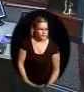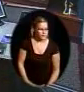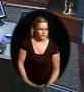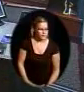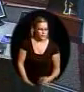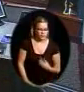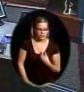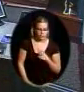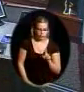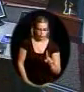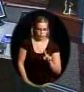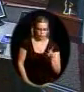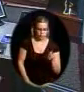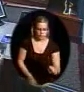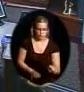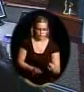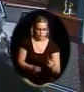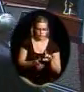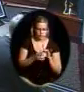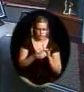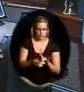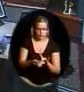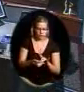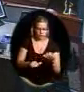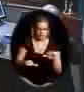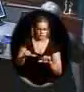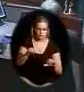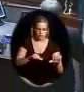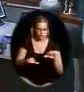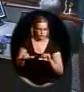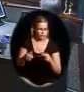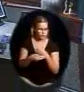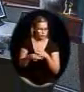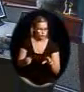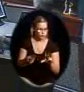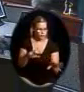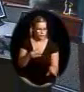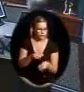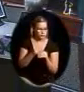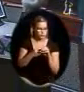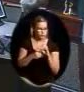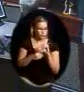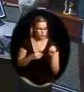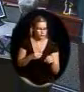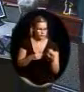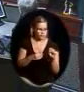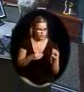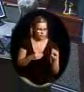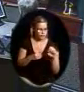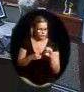I did have one question in regards to the science room additions at Olathe South and Olathe East.